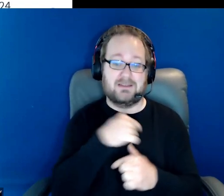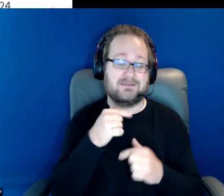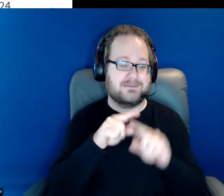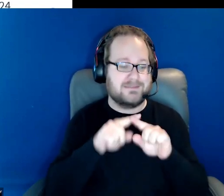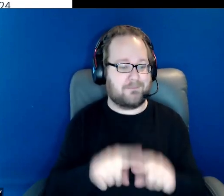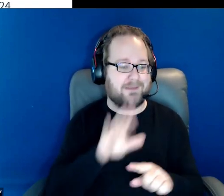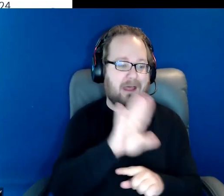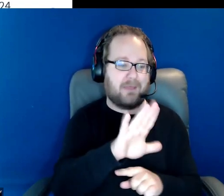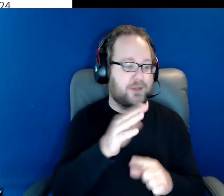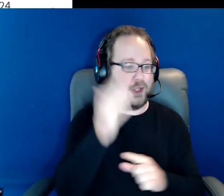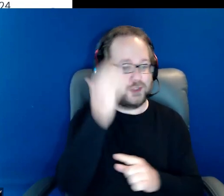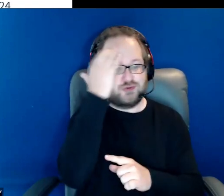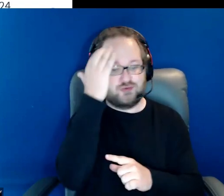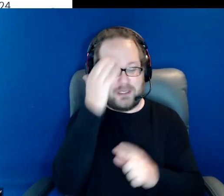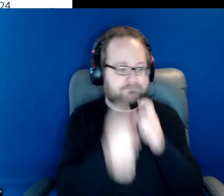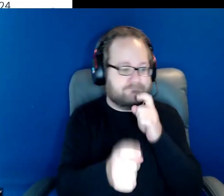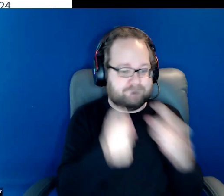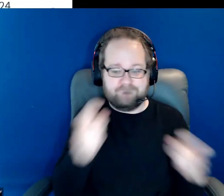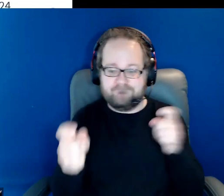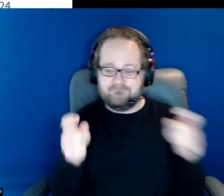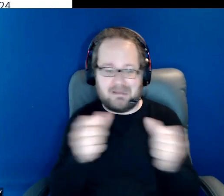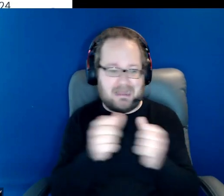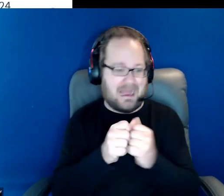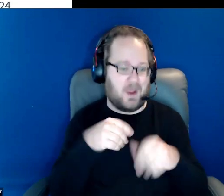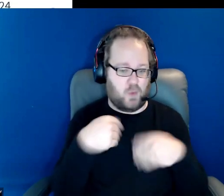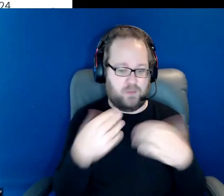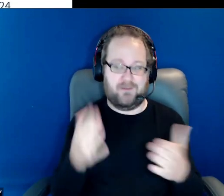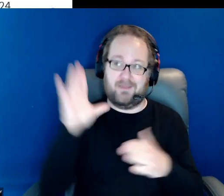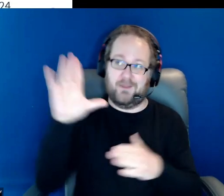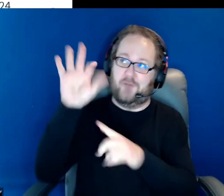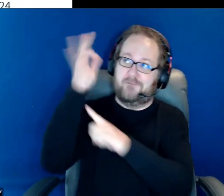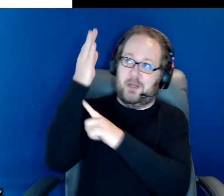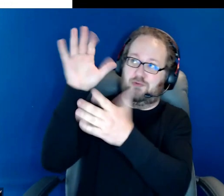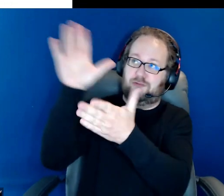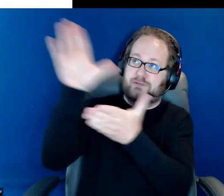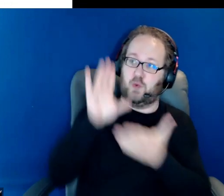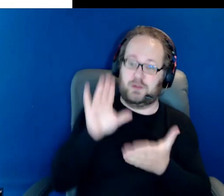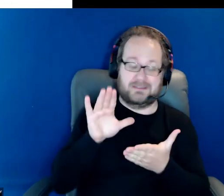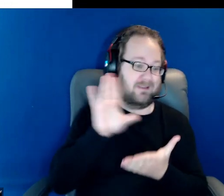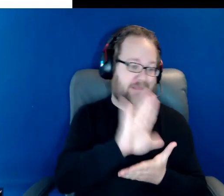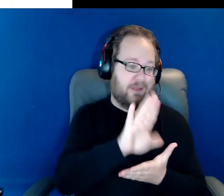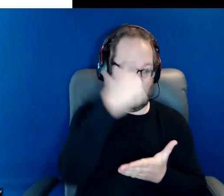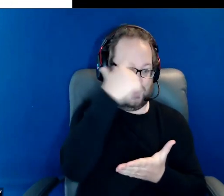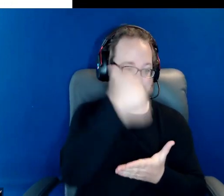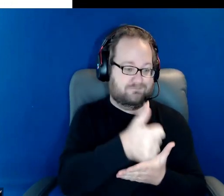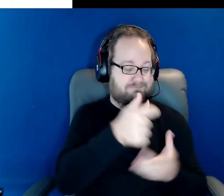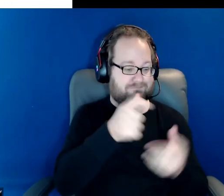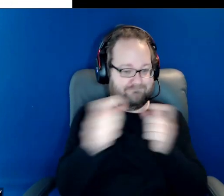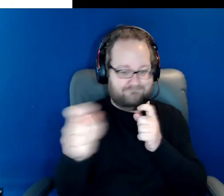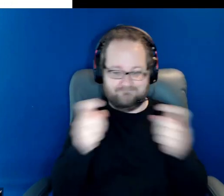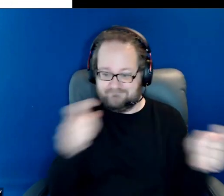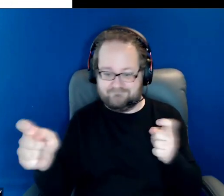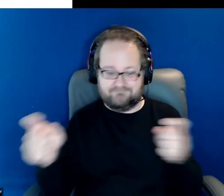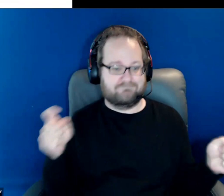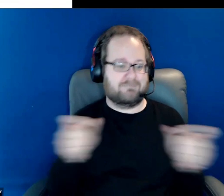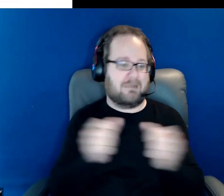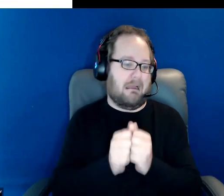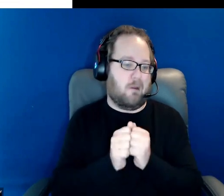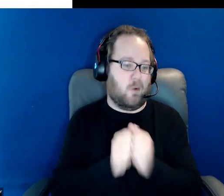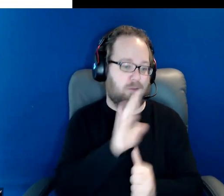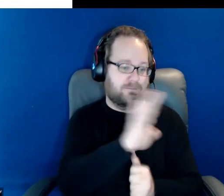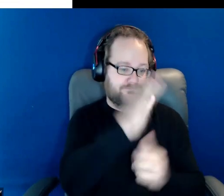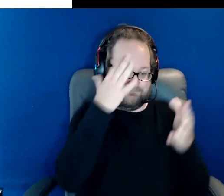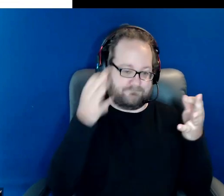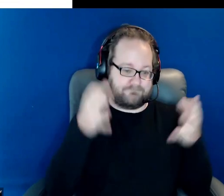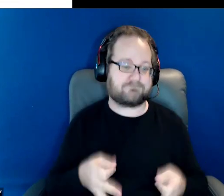how to utilize these federal available resources. Next slide. Data has shown that the low-income households